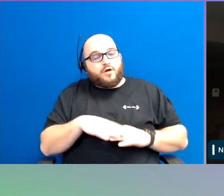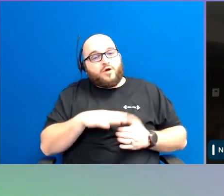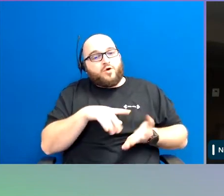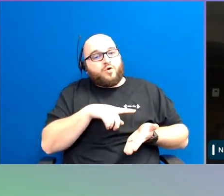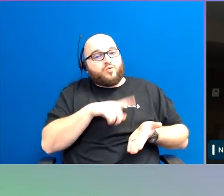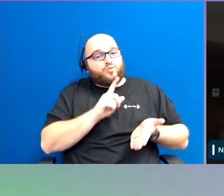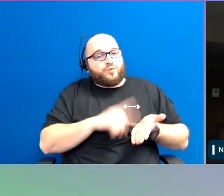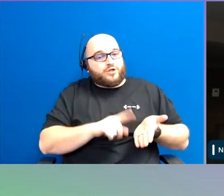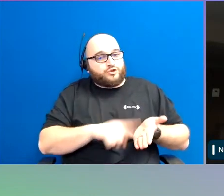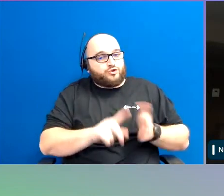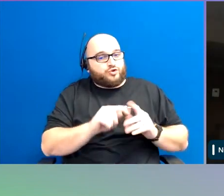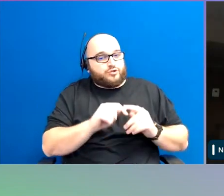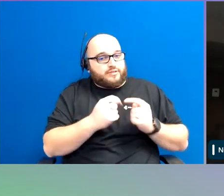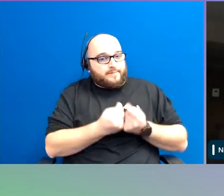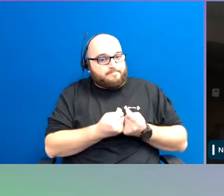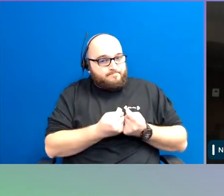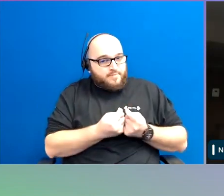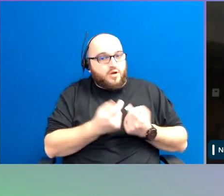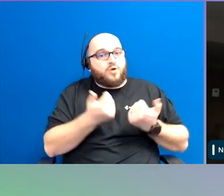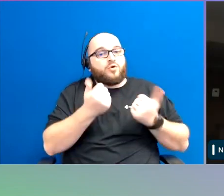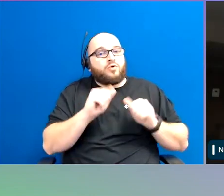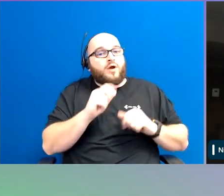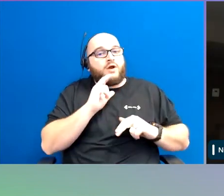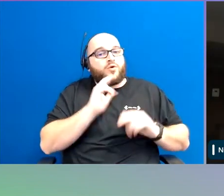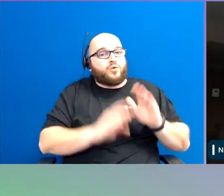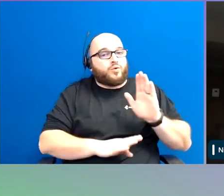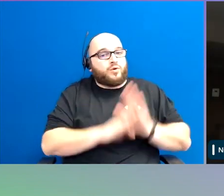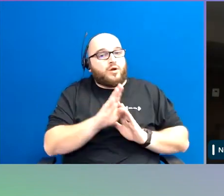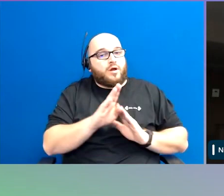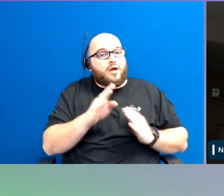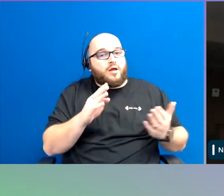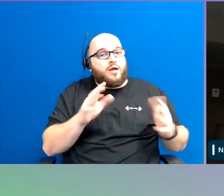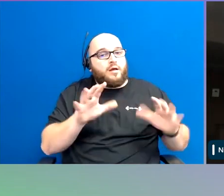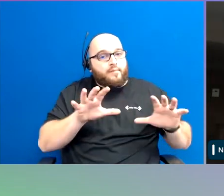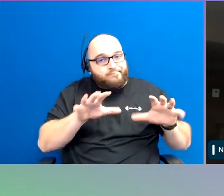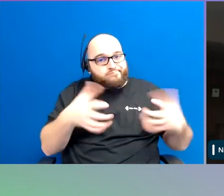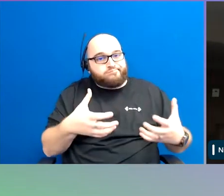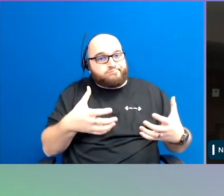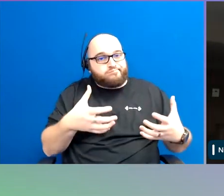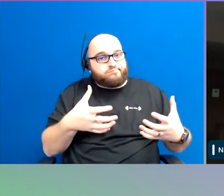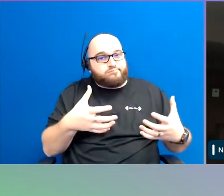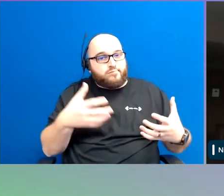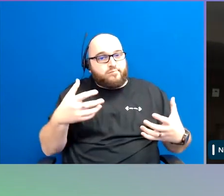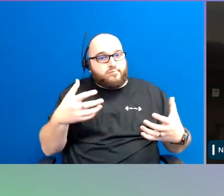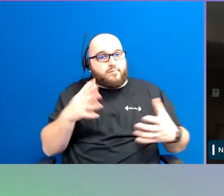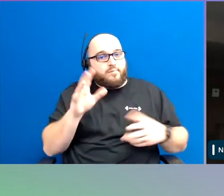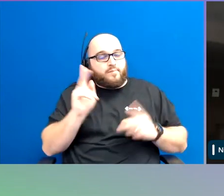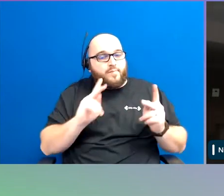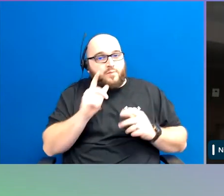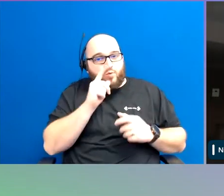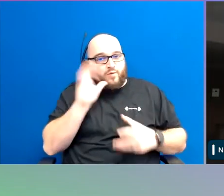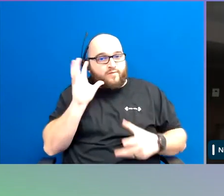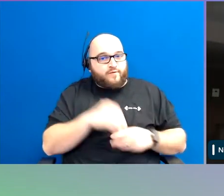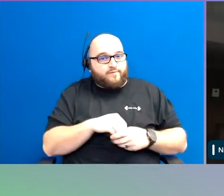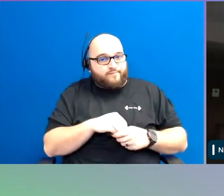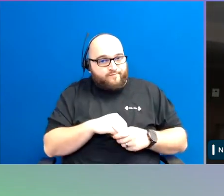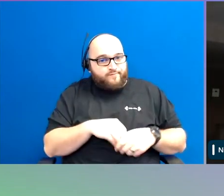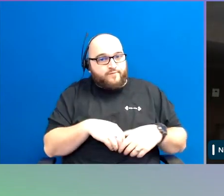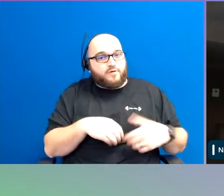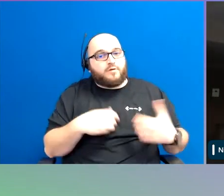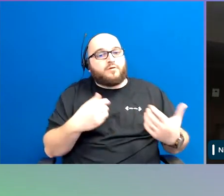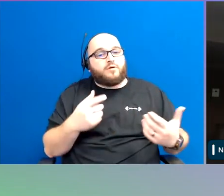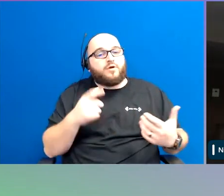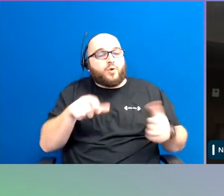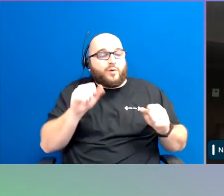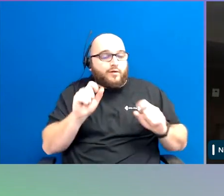team to try and build a pool of participants. So you can build a pool of participants by going out to social media groups.